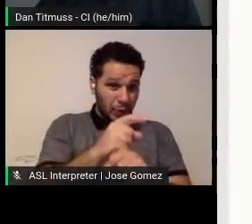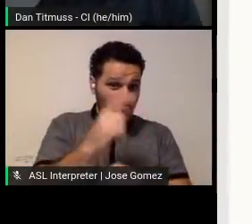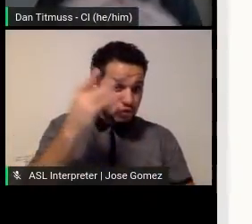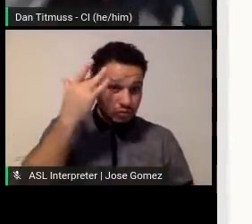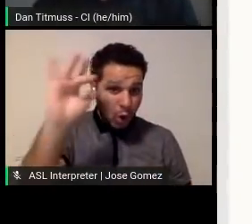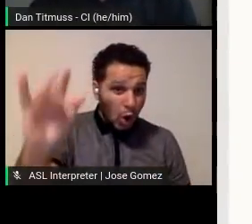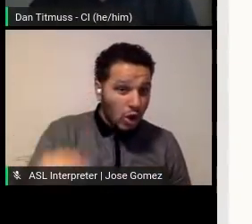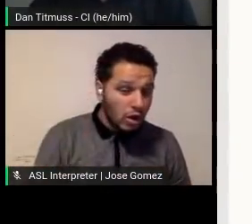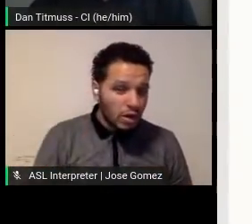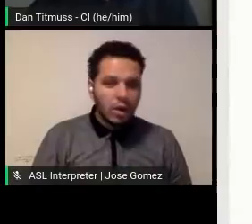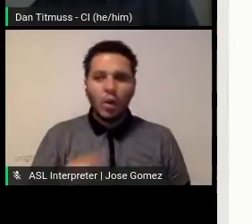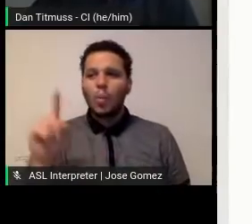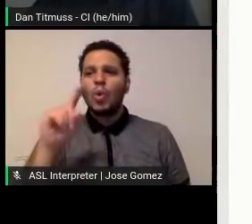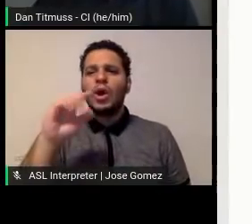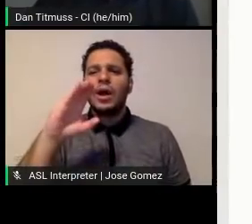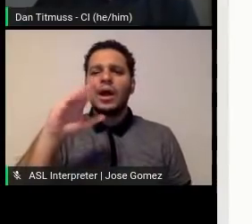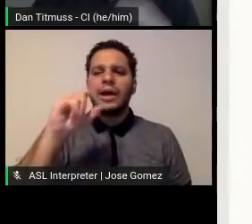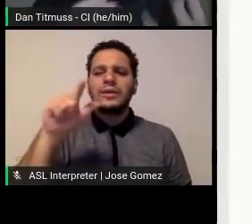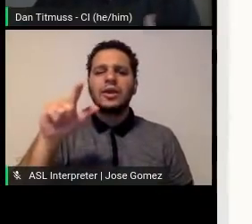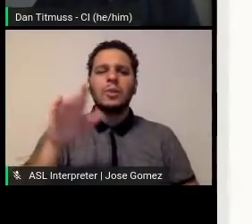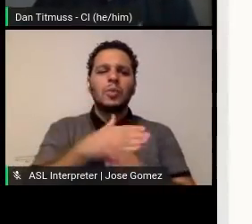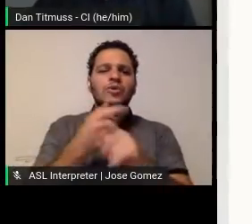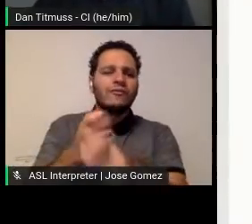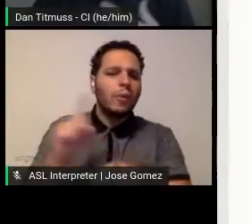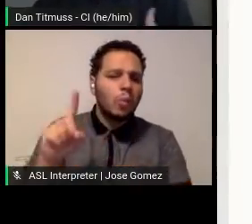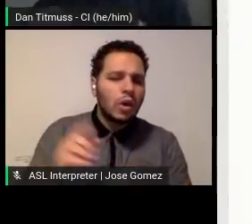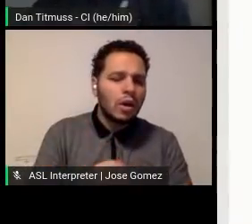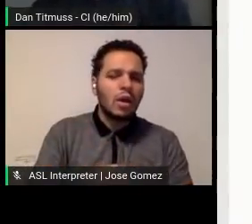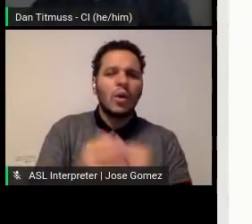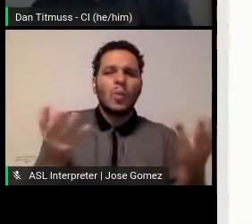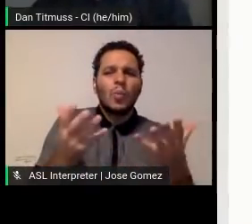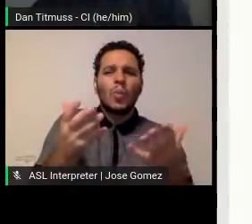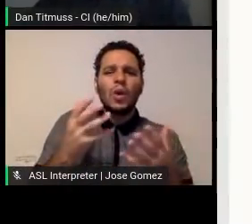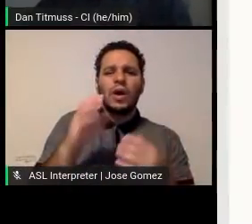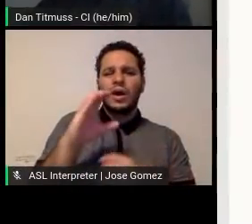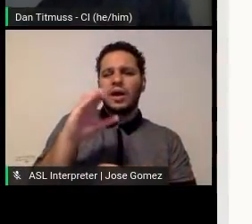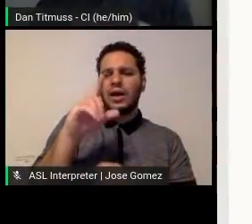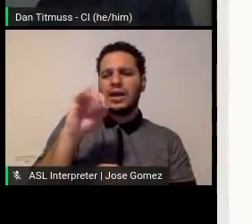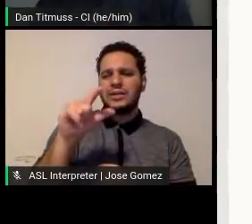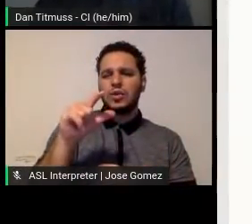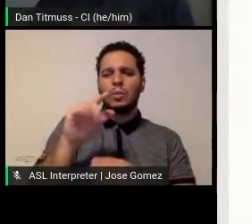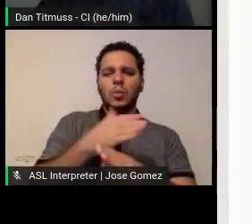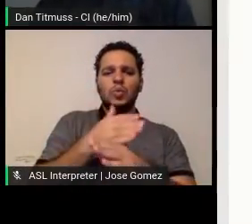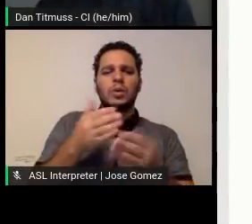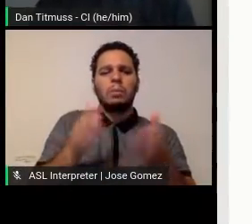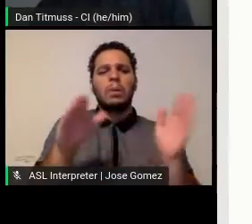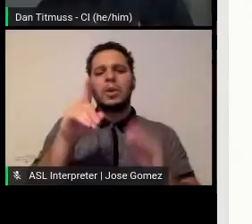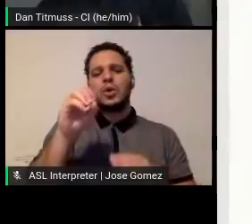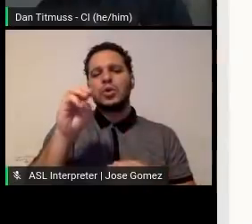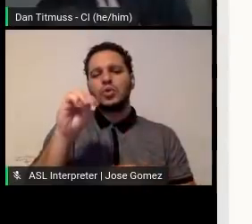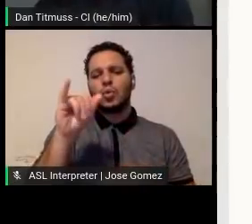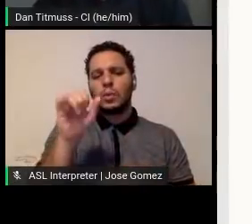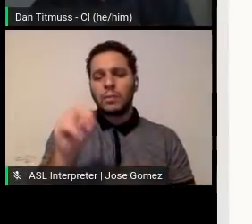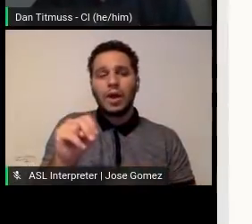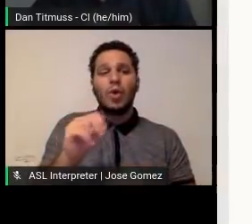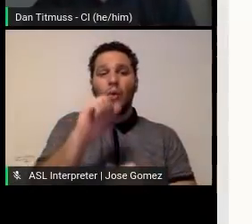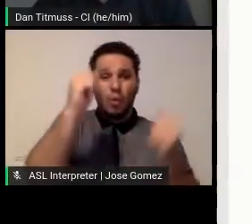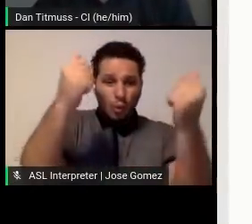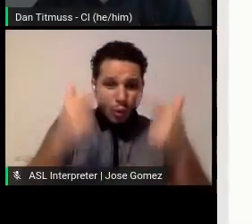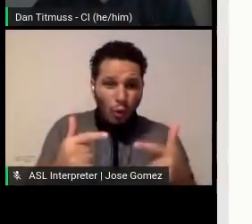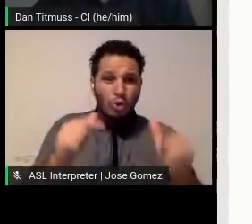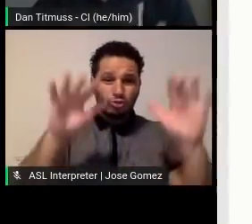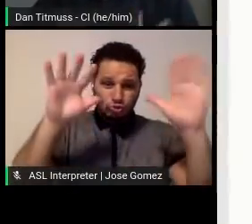Where is classical music from? What classical music is public domain? All really, really, really